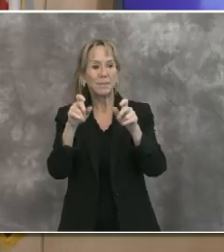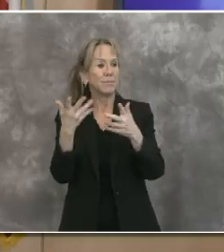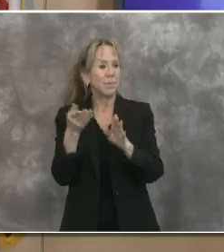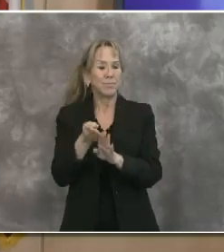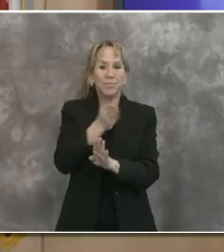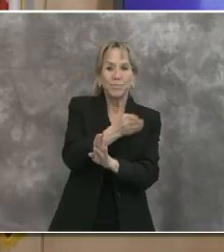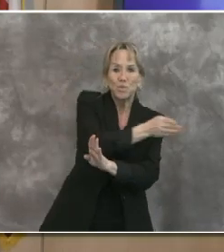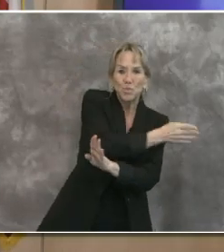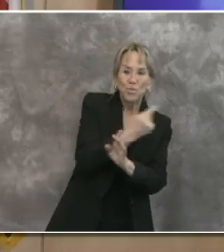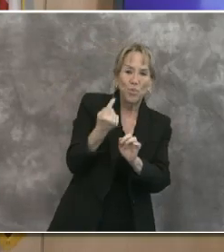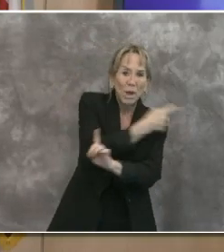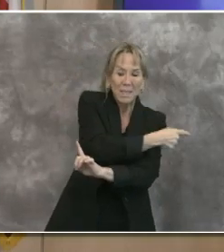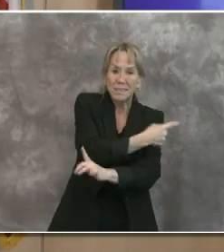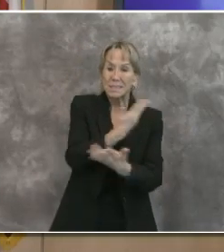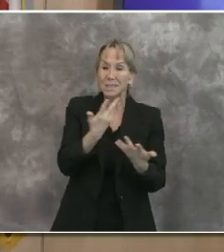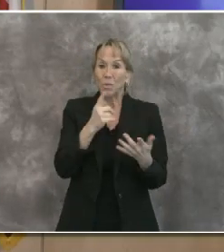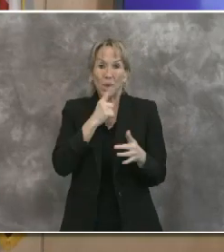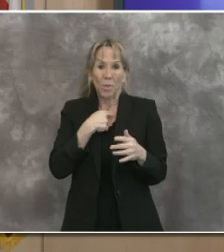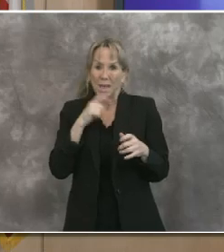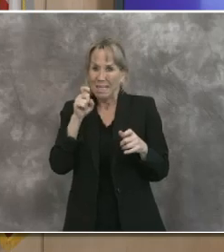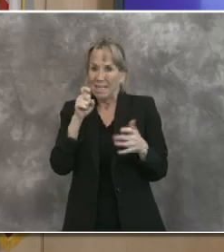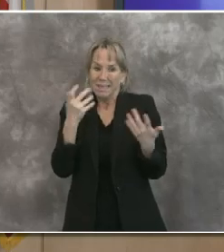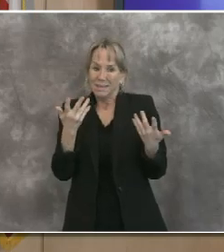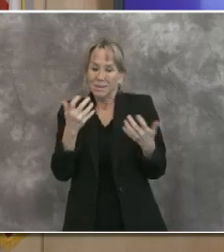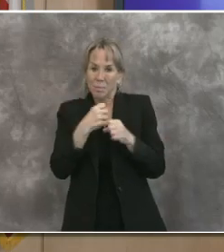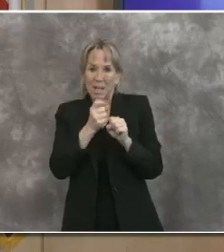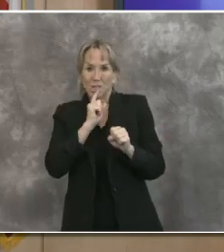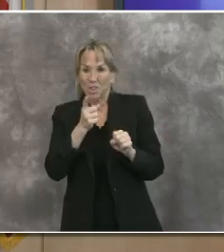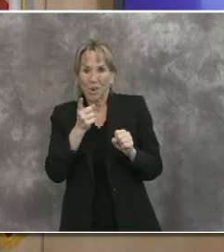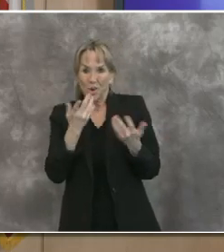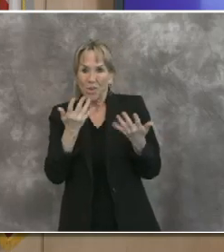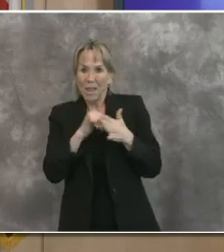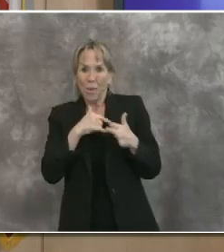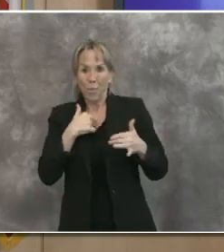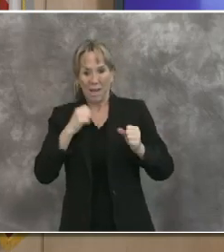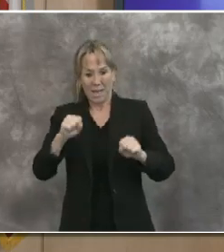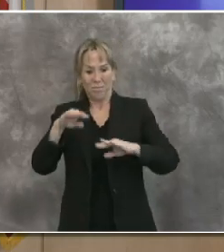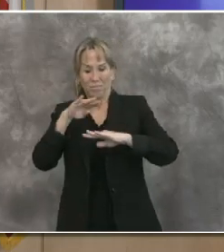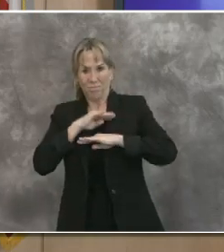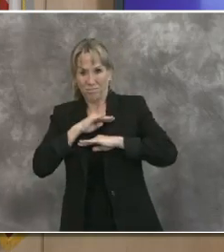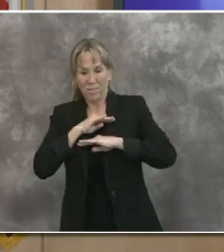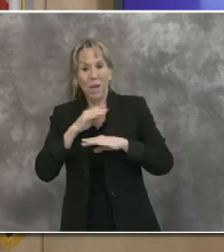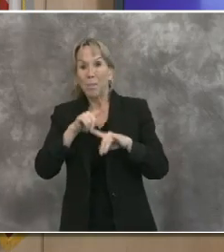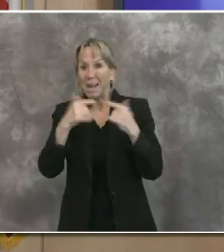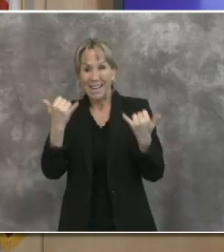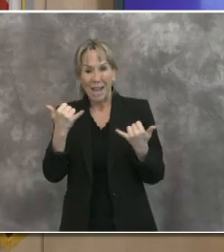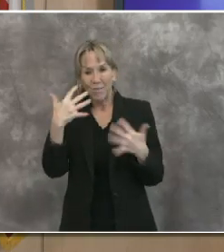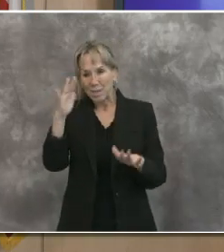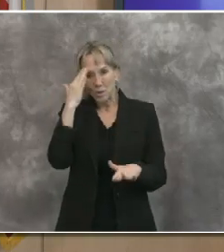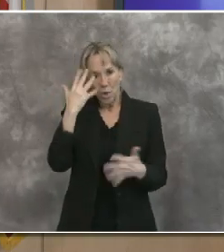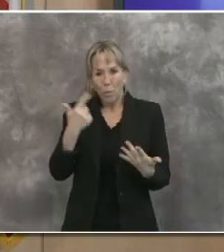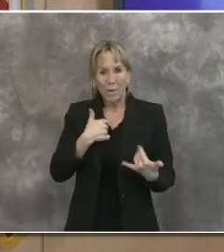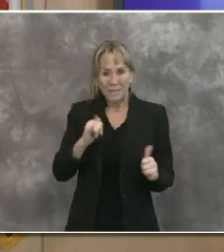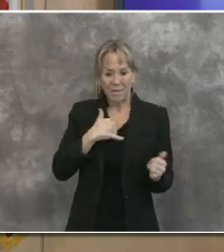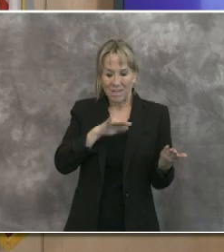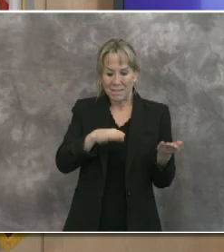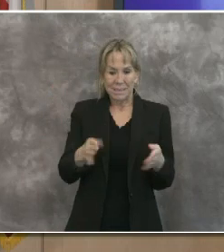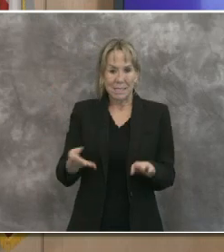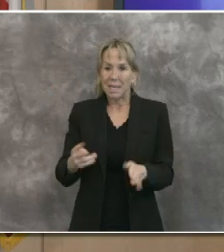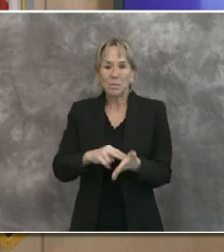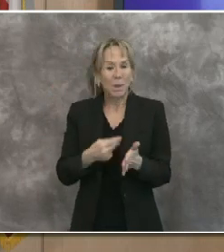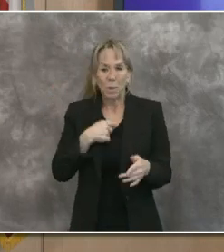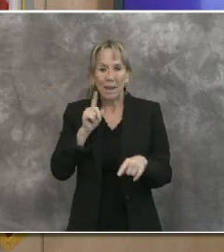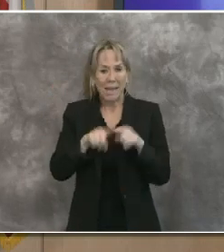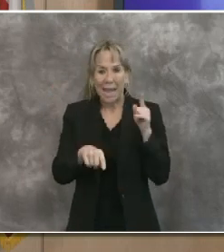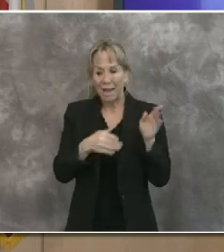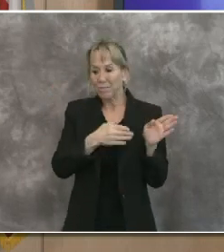is honestly a little irrelevant because we're not going to meet the first threshold of 0 deaths. It's also a reality that no large